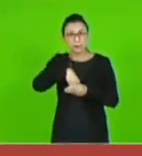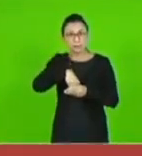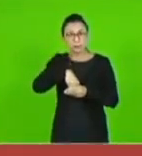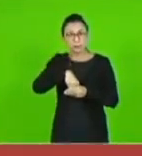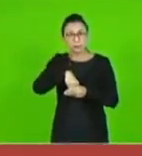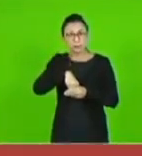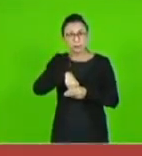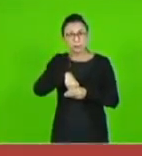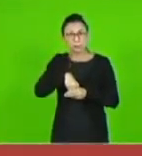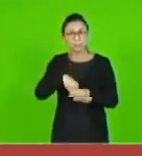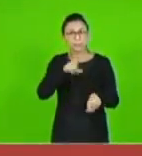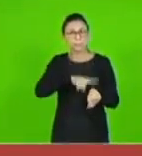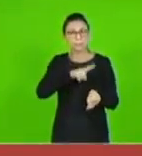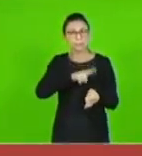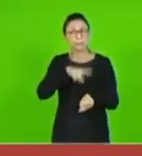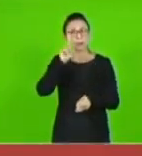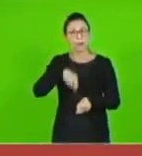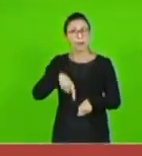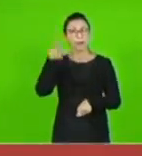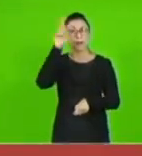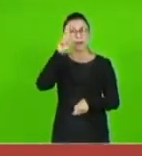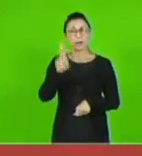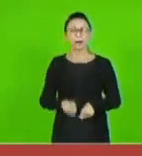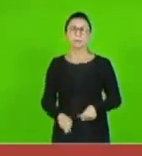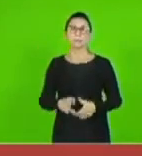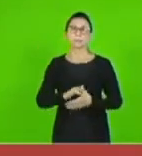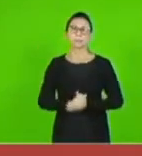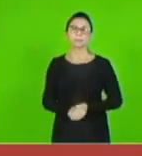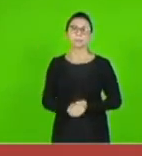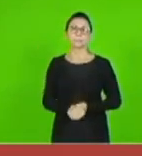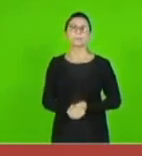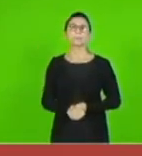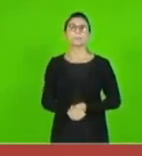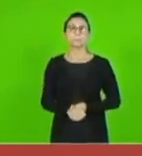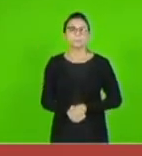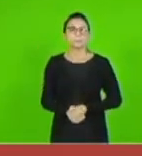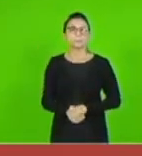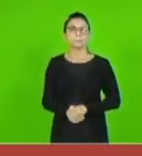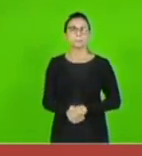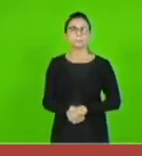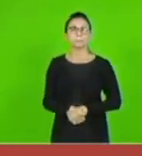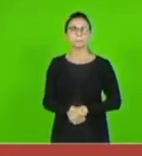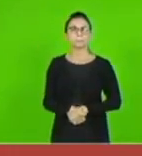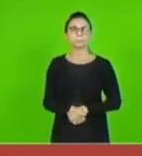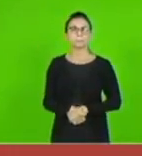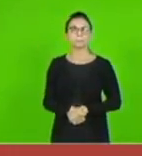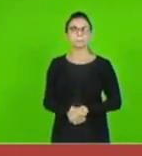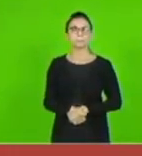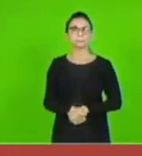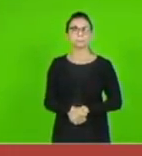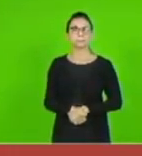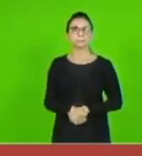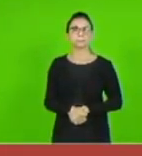is time of the Lord. We can't logically think of it. There's no reasonable explanation.